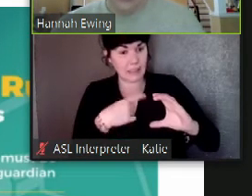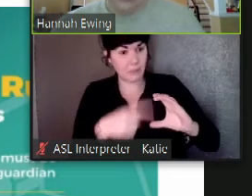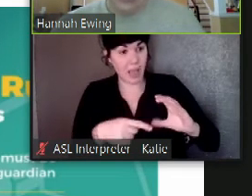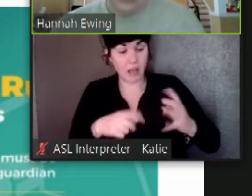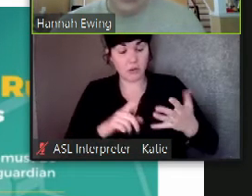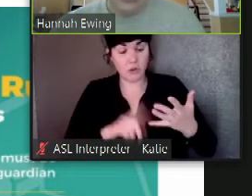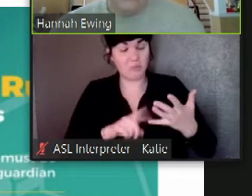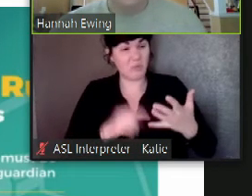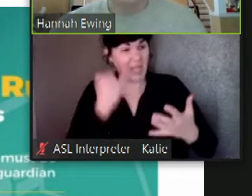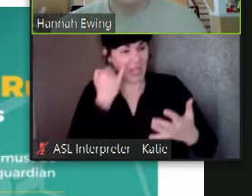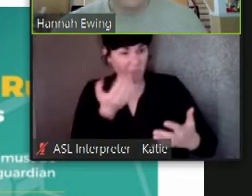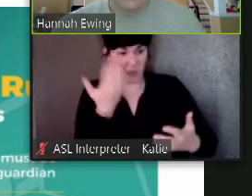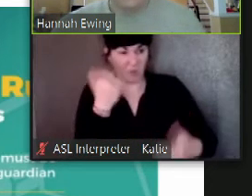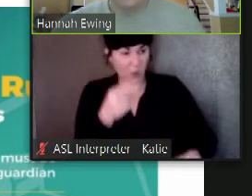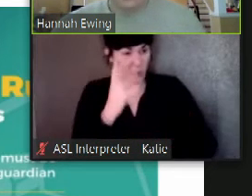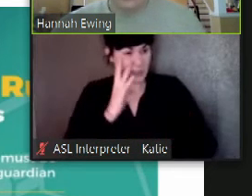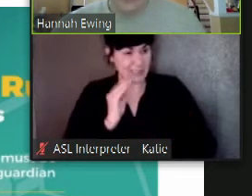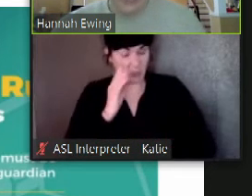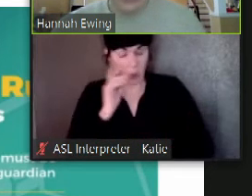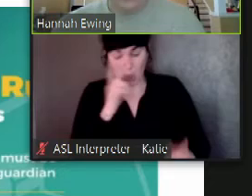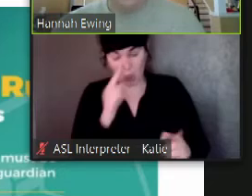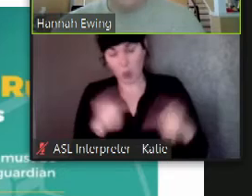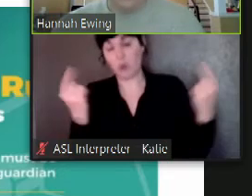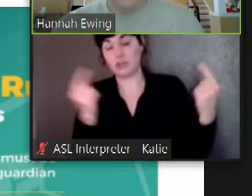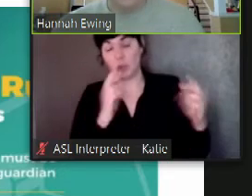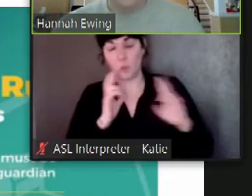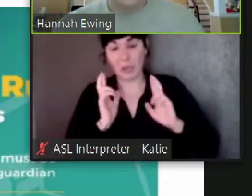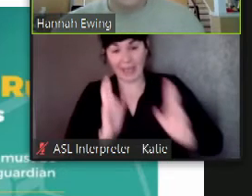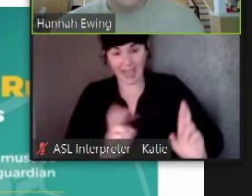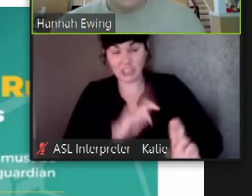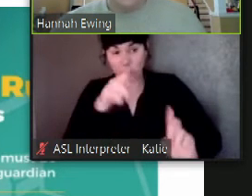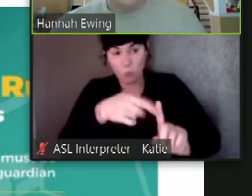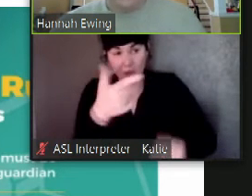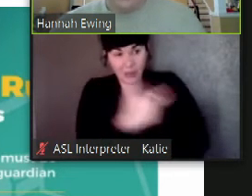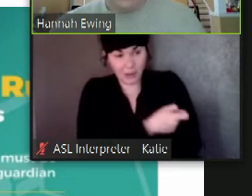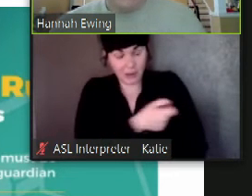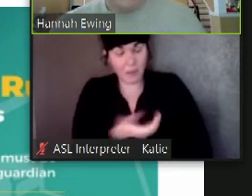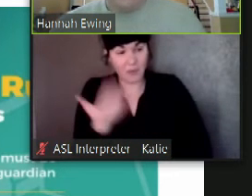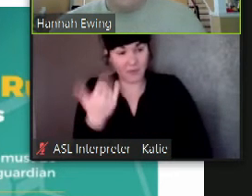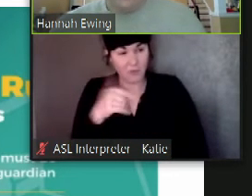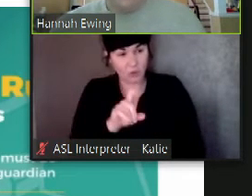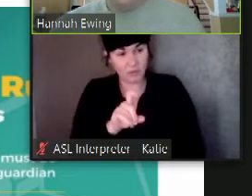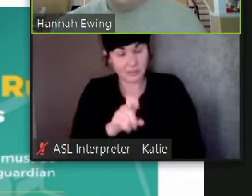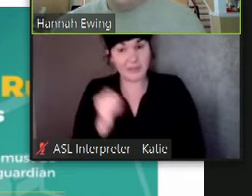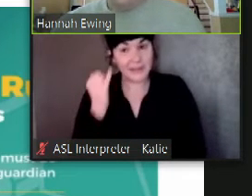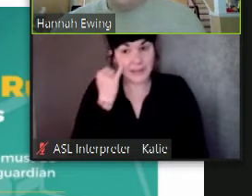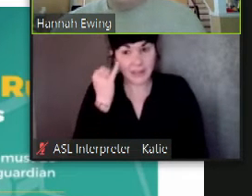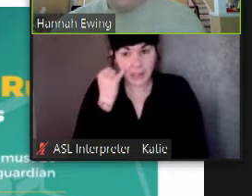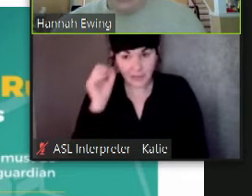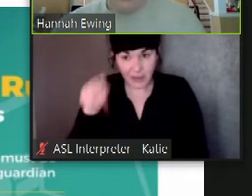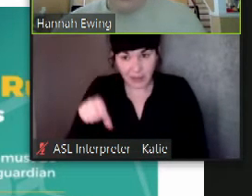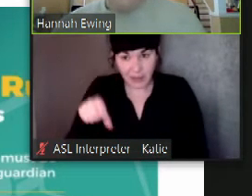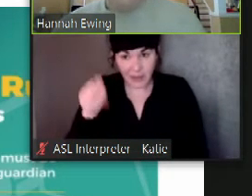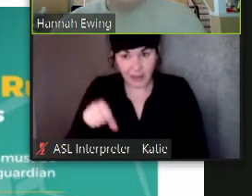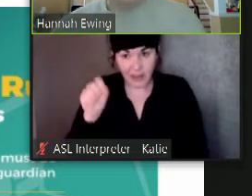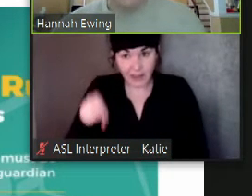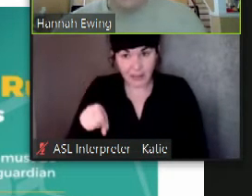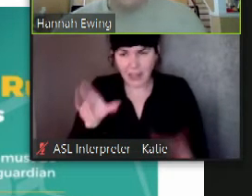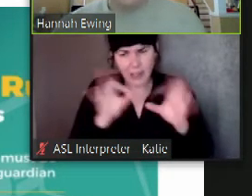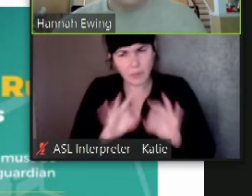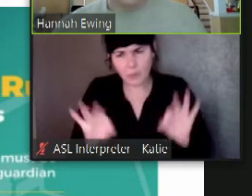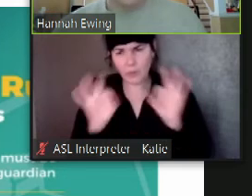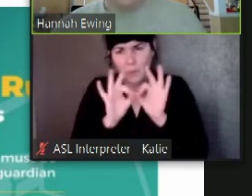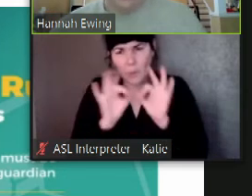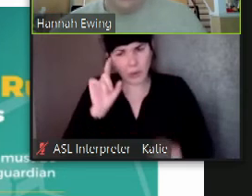to a vaccine. If you've had an allergic reaction to a vaccine, it's very important that you tell them but will